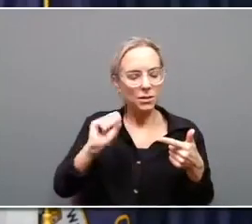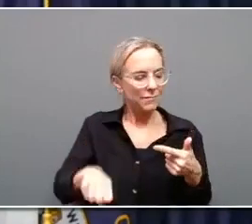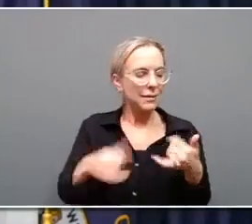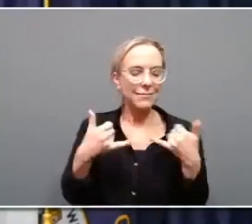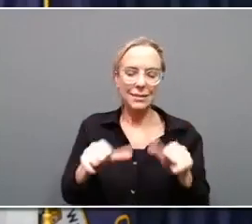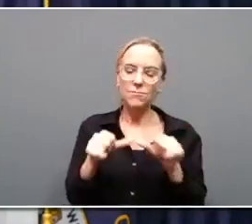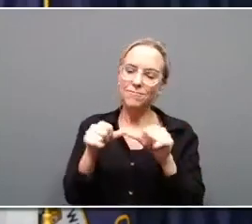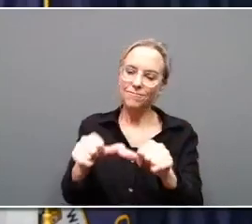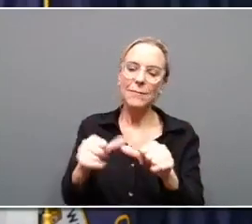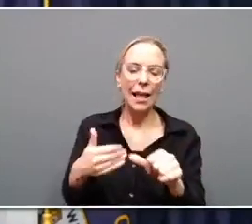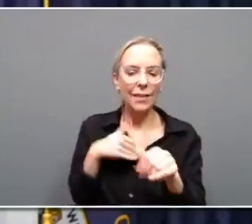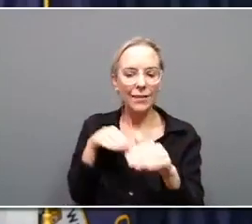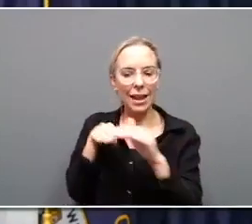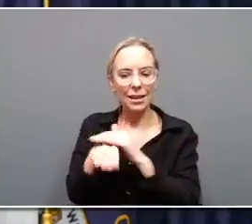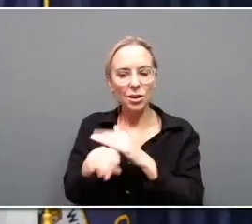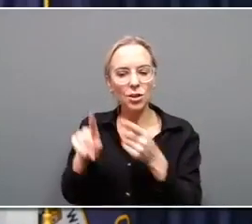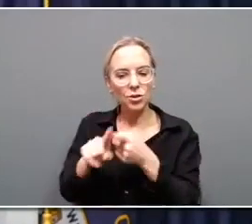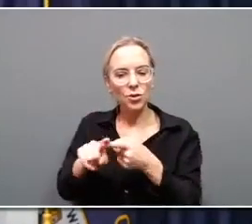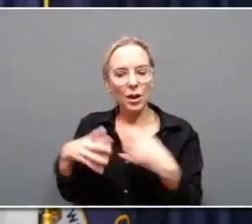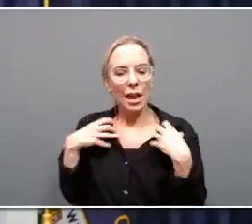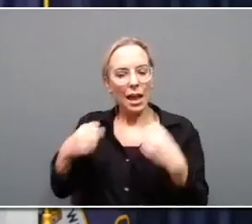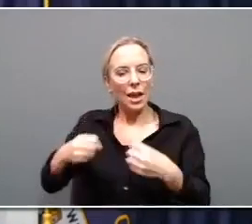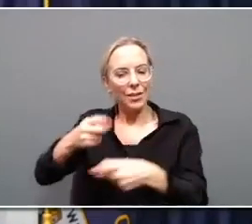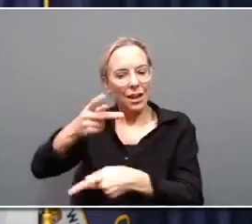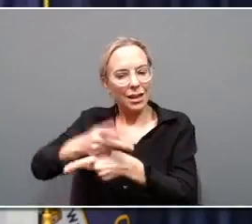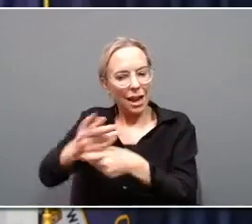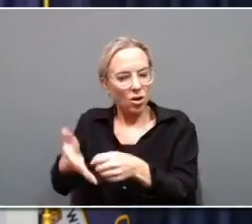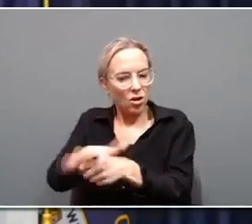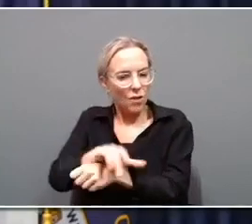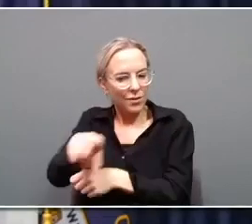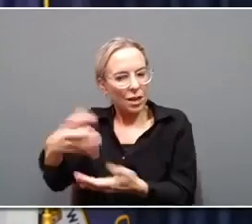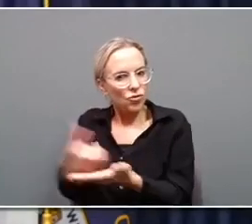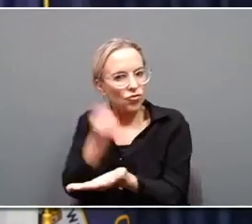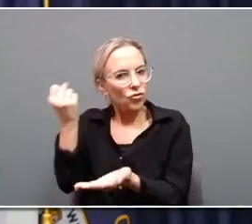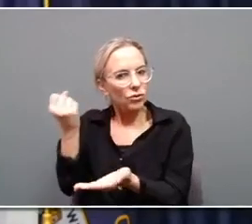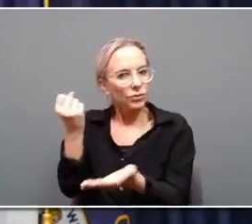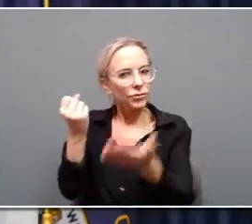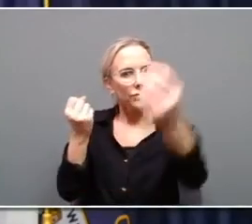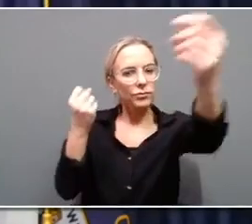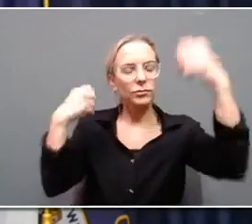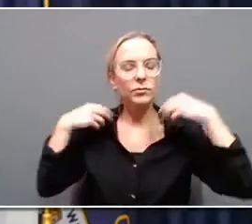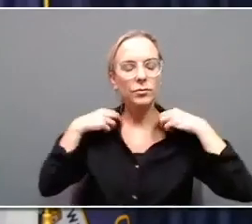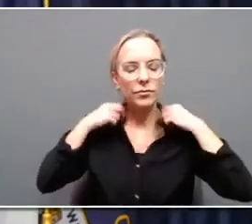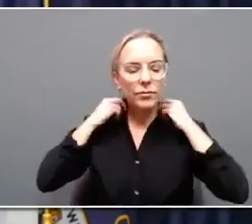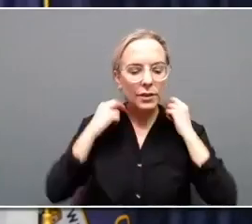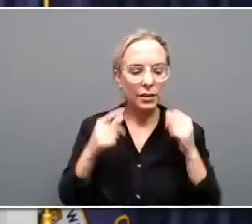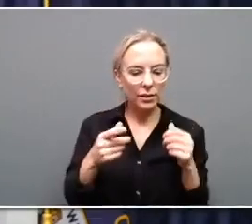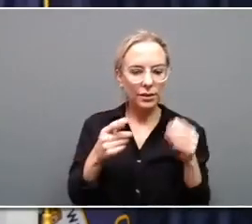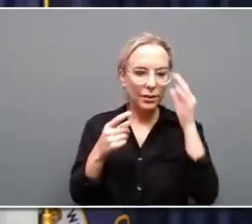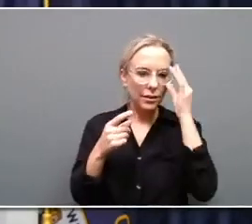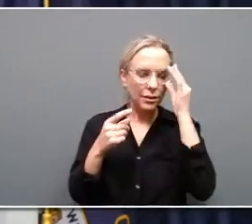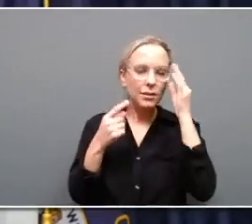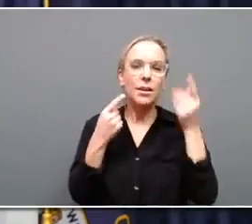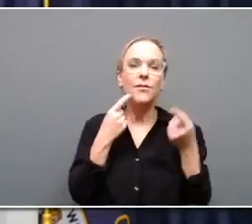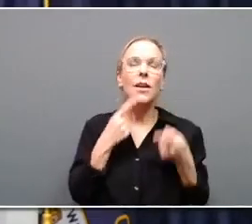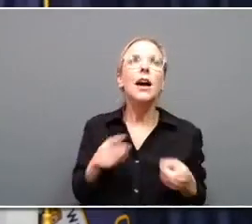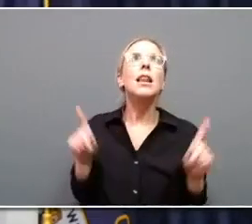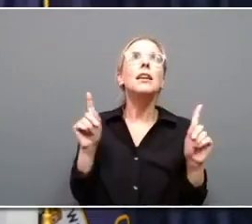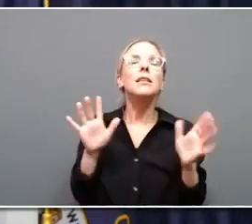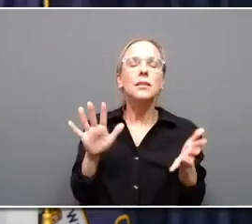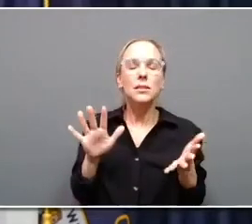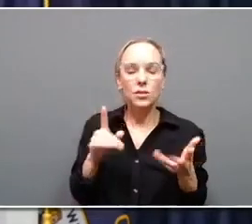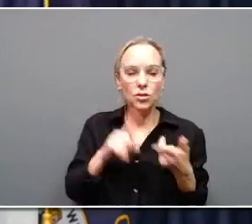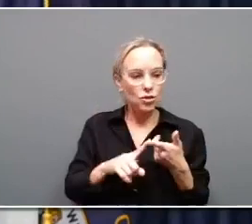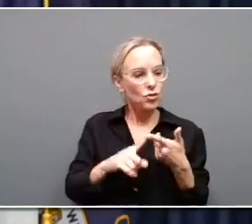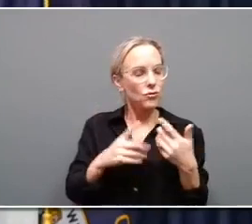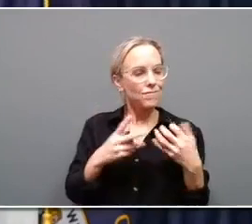access to the healthcare coverage that they deserve. And finally, our administration has worked to combat domestic violence